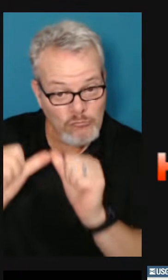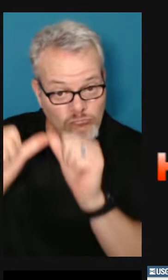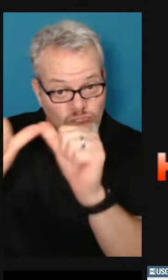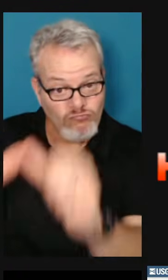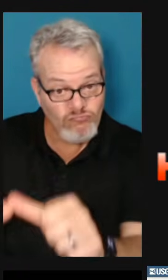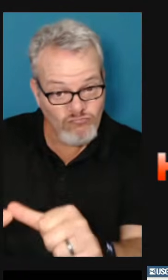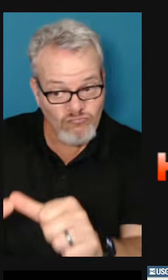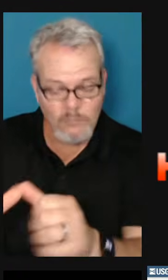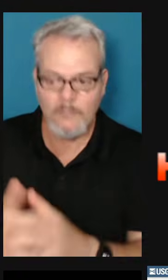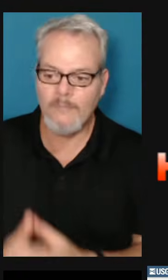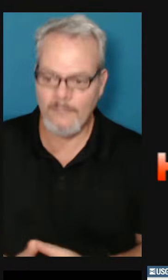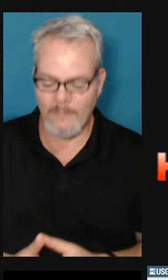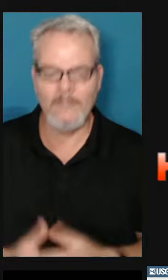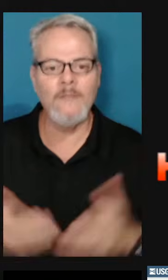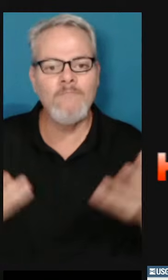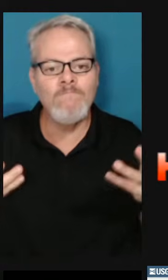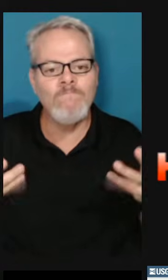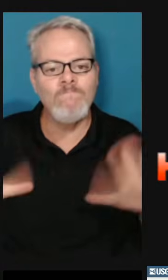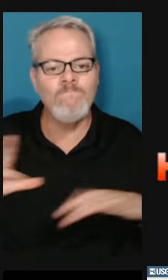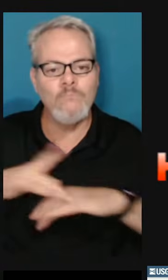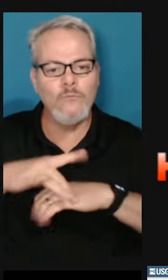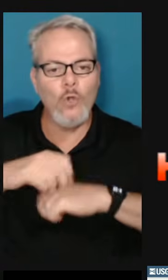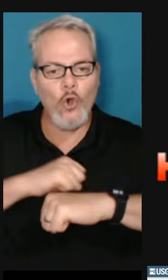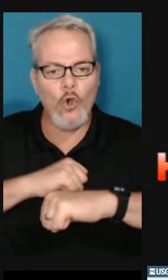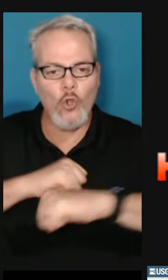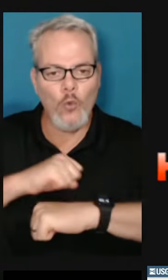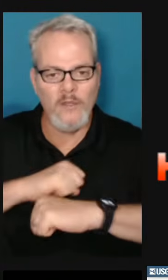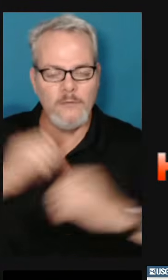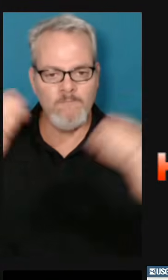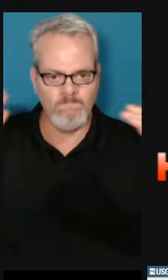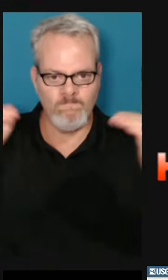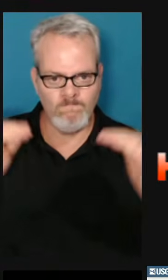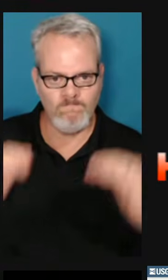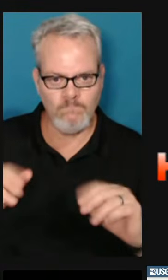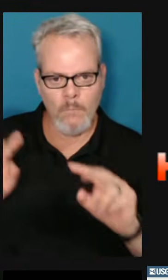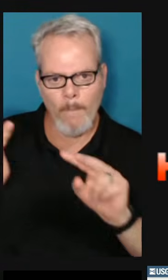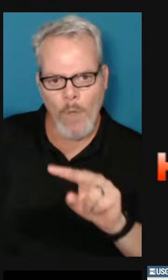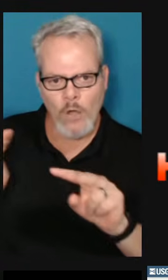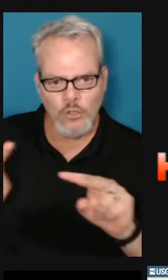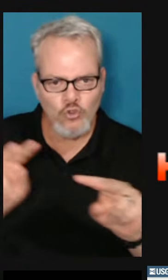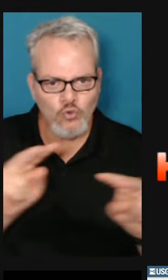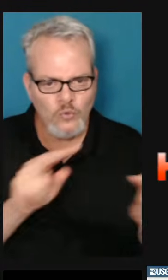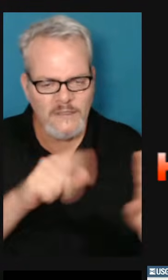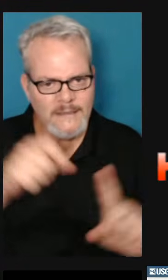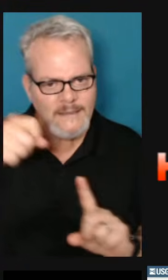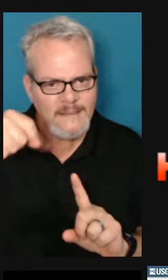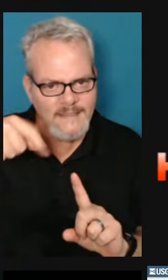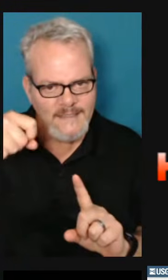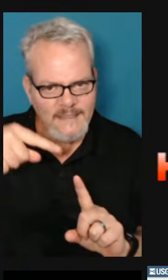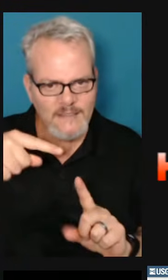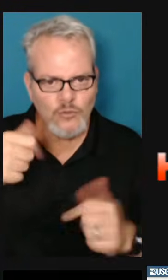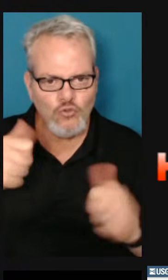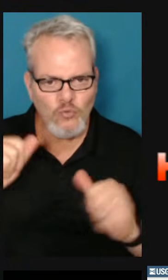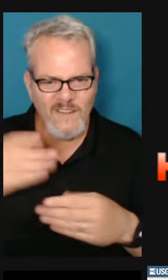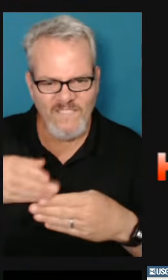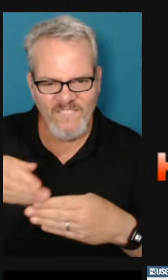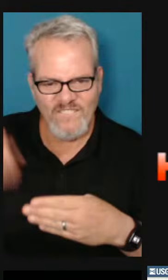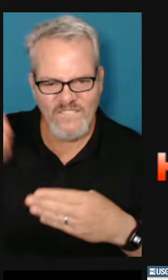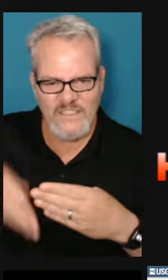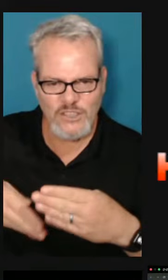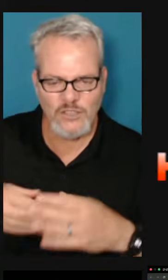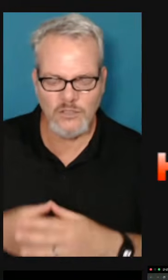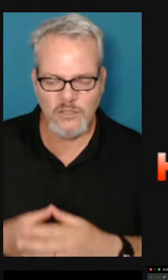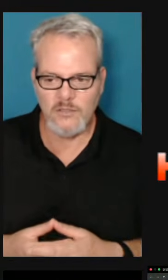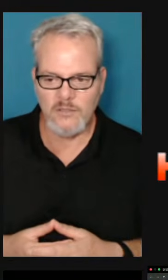So, okay, those are our earthquakes. And we'll move on to our monitoring signals now to wrap us up.